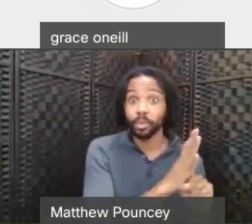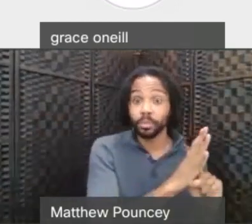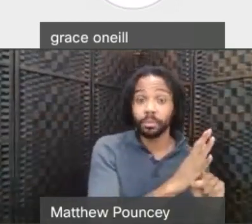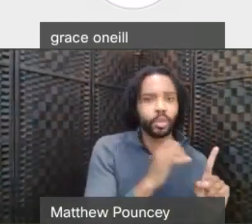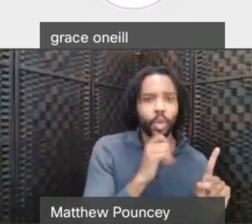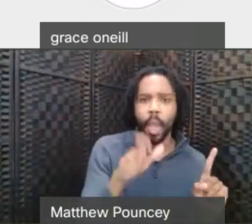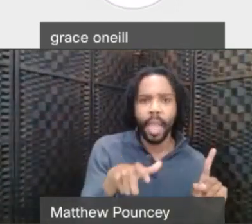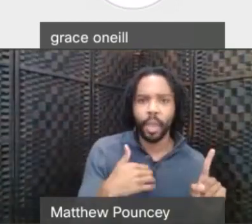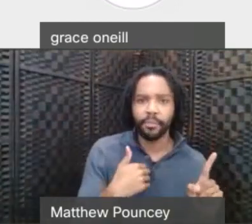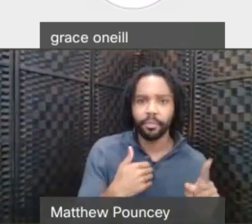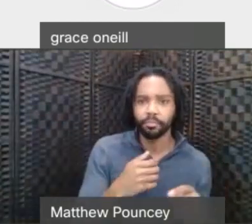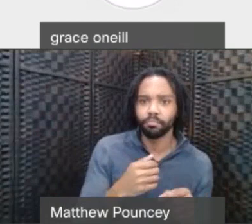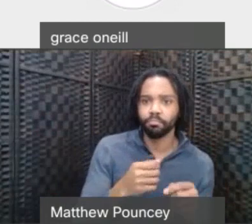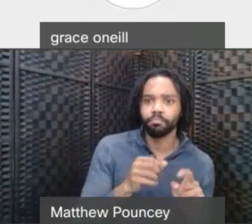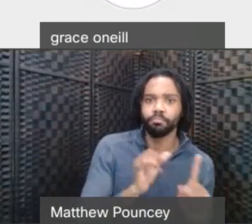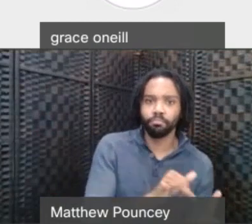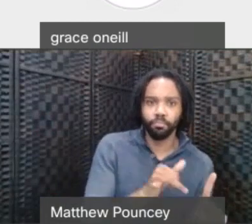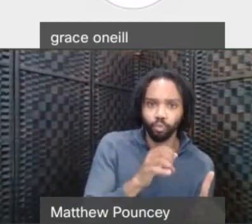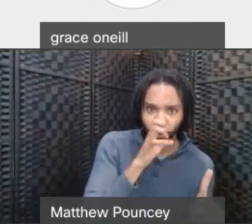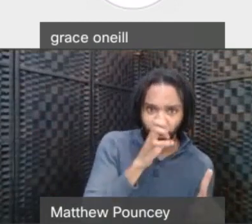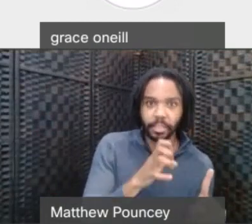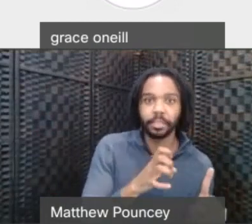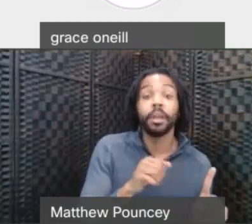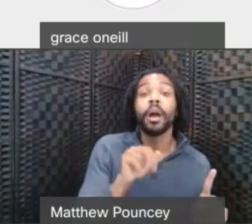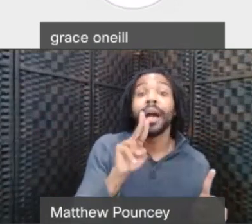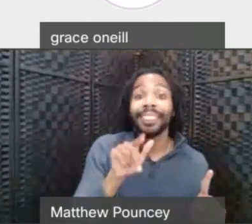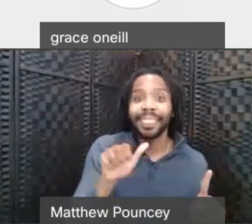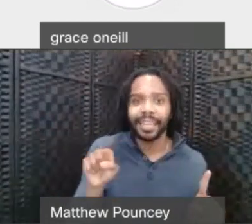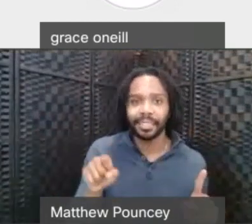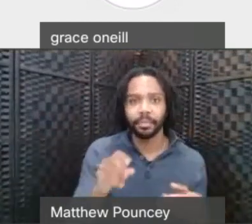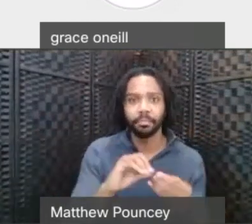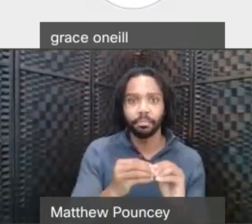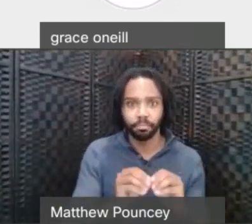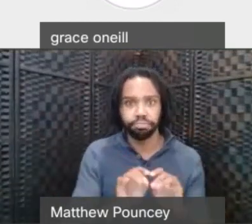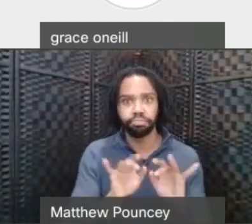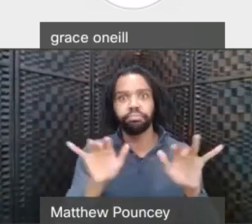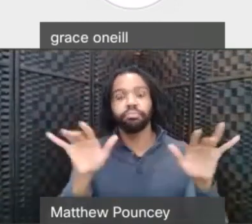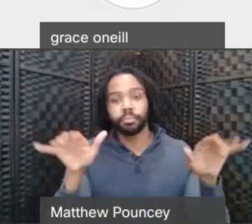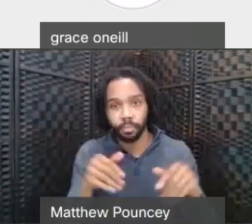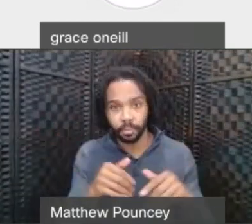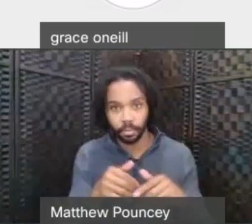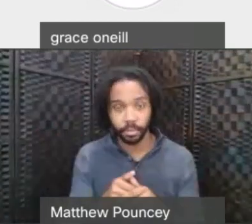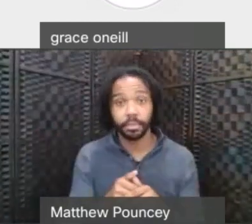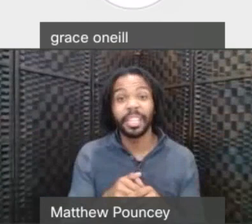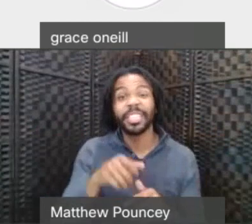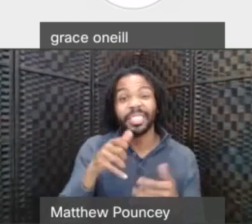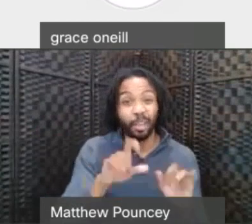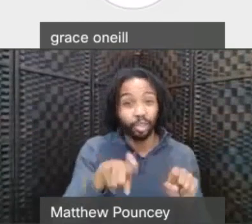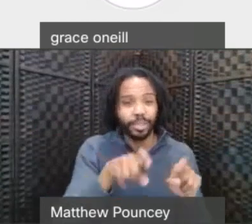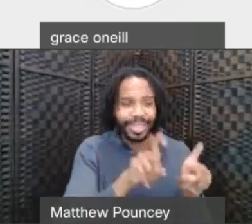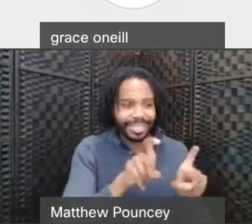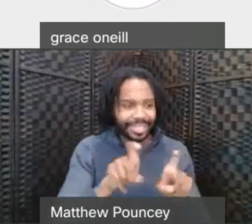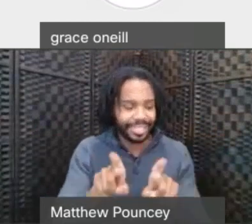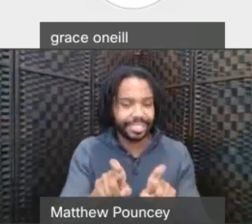unless directed by DC Health during an uncontrolled outbreak. They should still be tested on day 2 and 5 through 7. So when we say